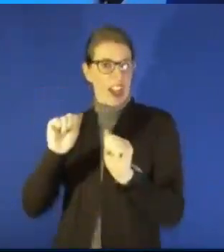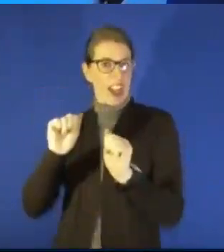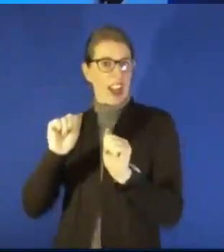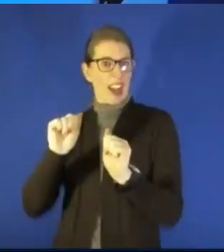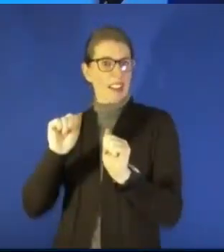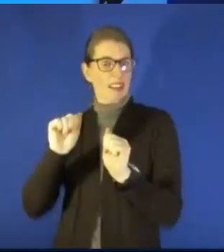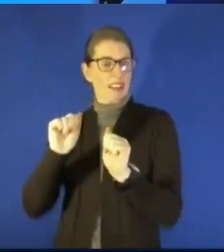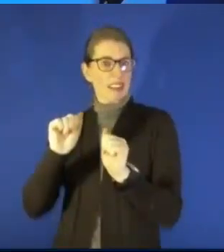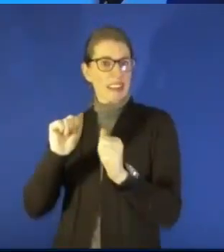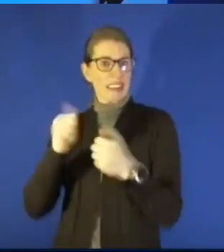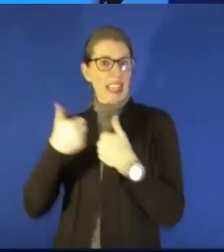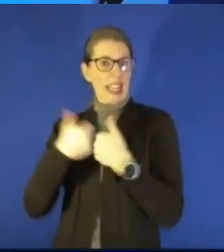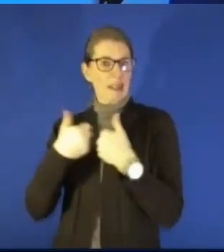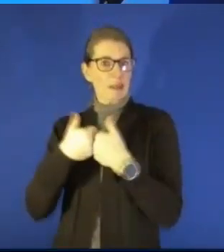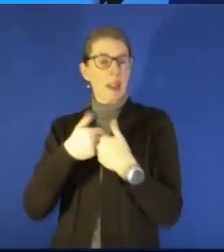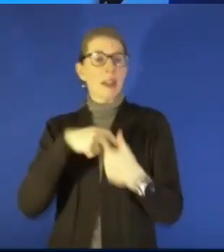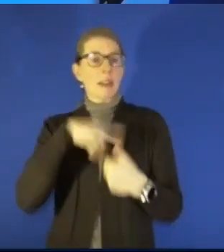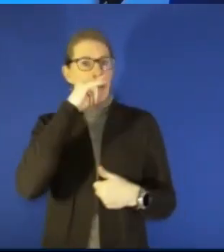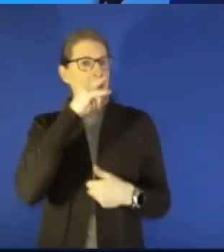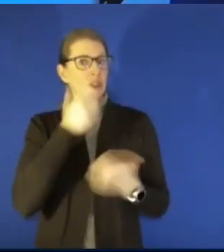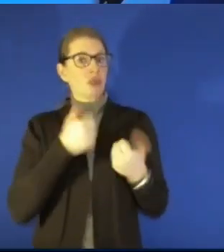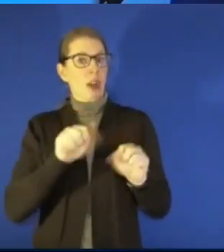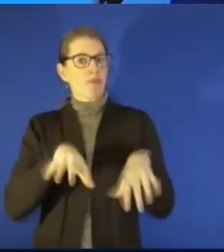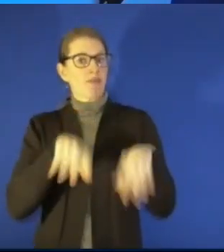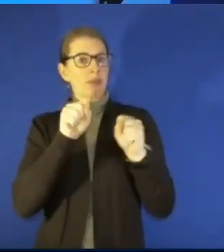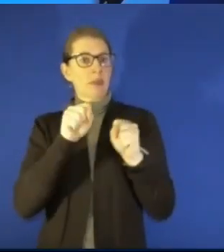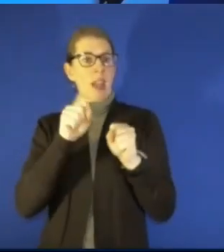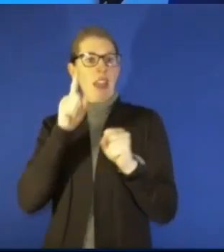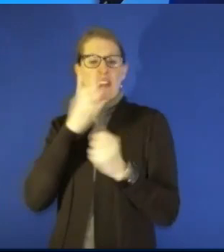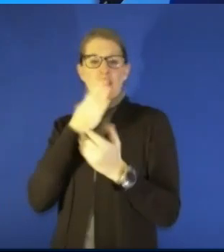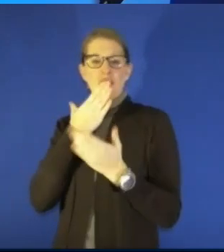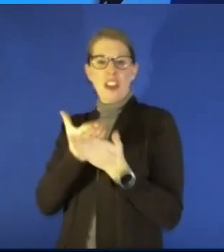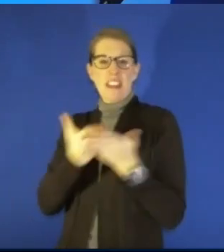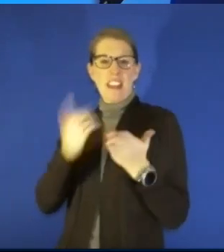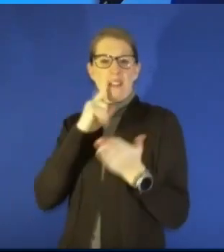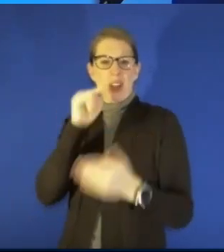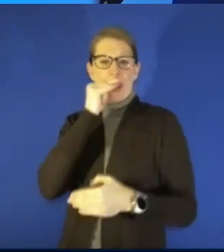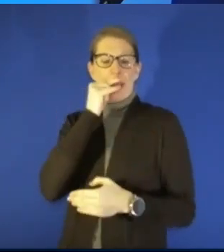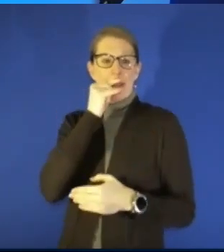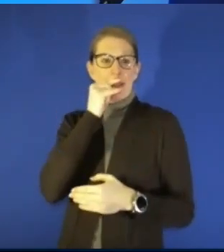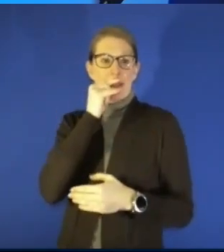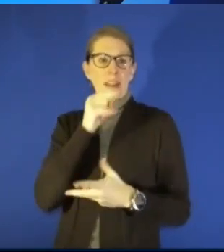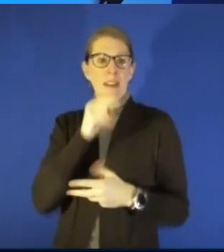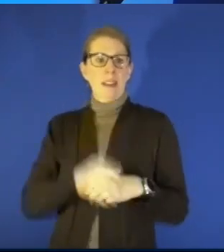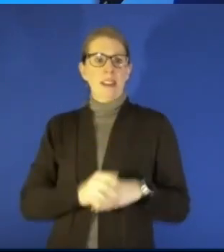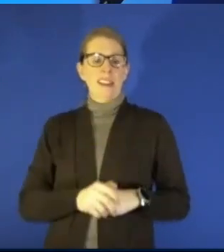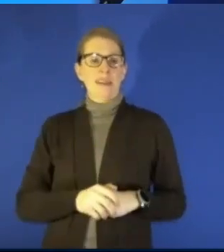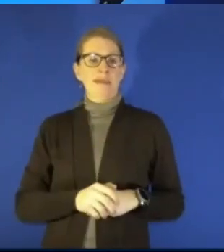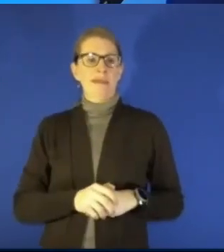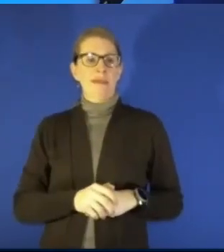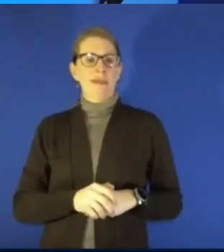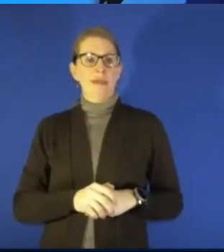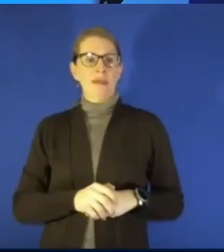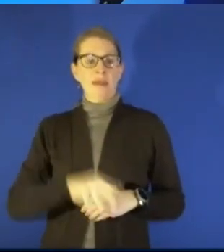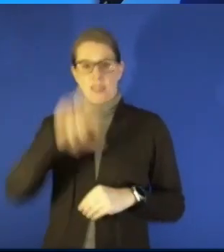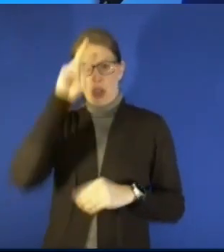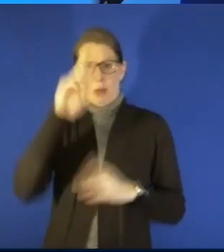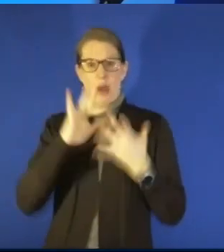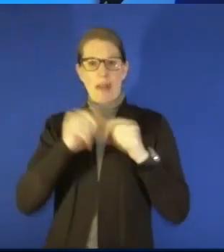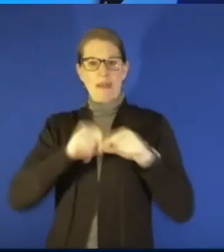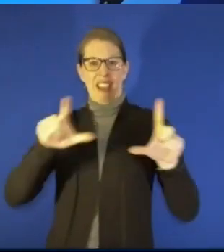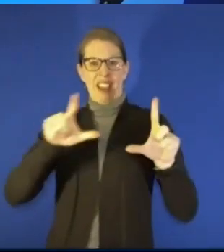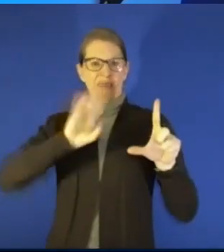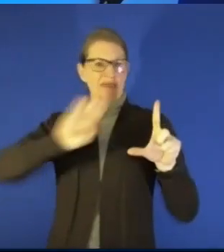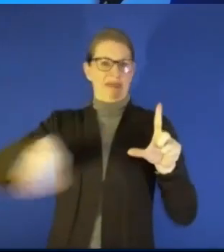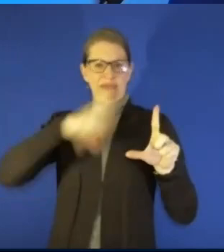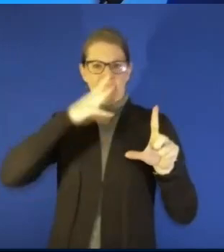do. I have not tried it. I bet that is a good thing for kids. Keep them at least off the stupid websites or the sites that they go on.